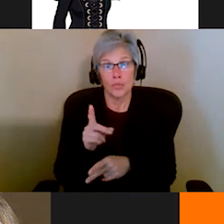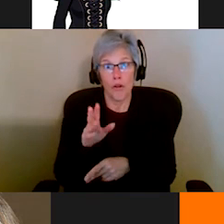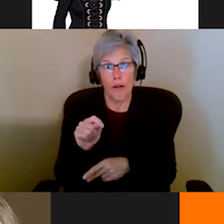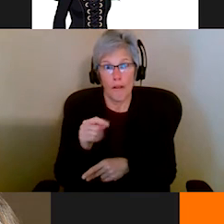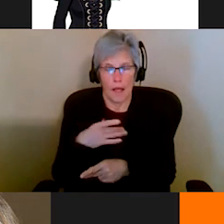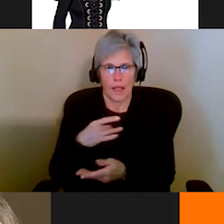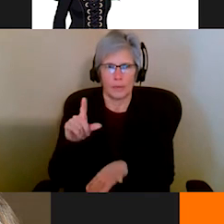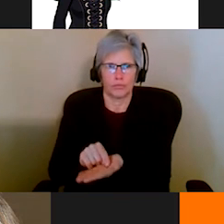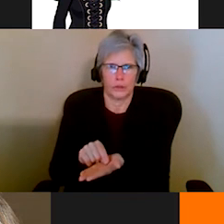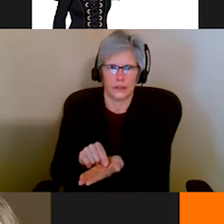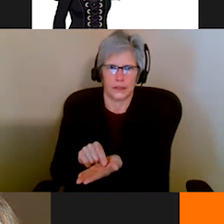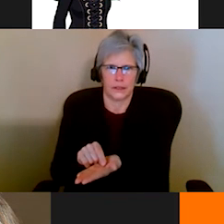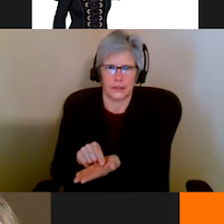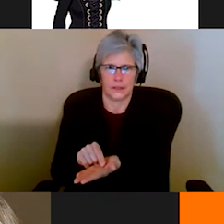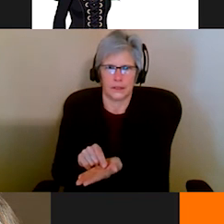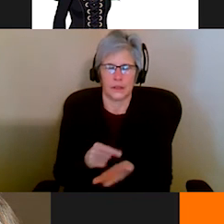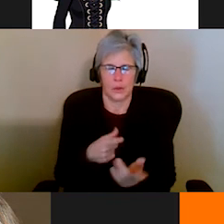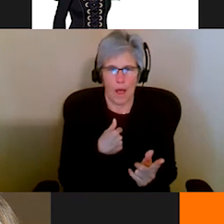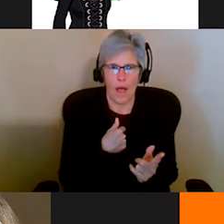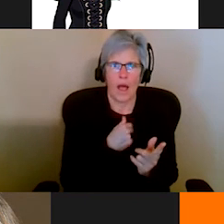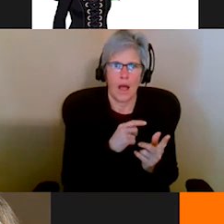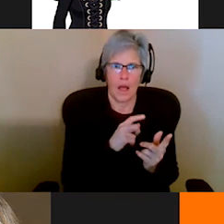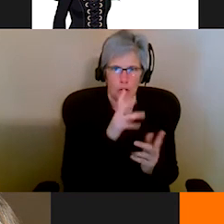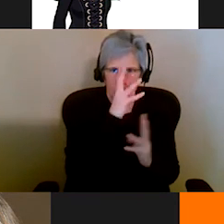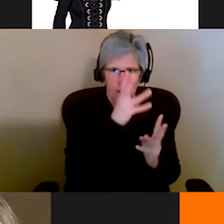So I go from digital to paper.